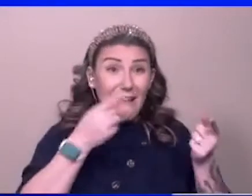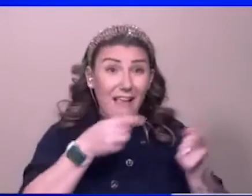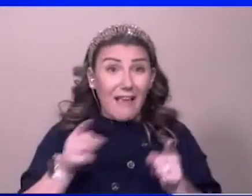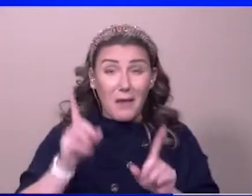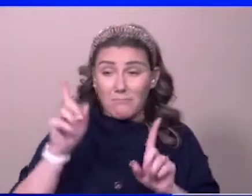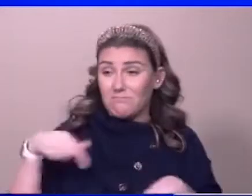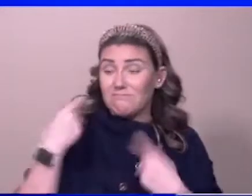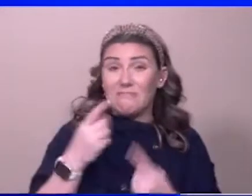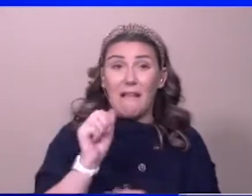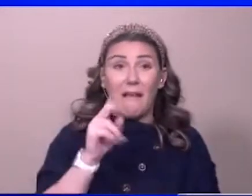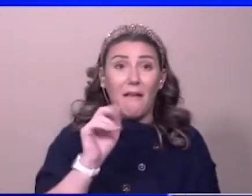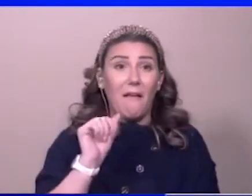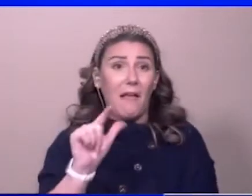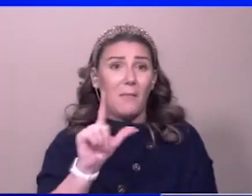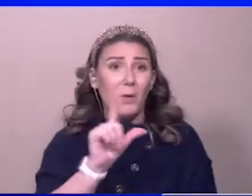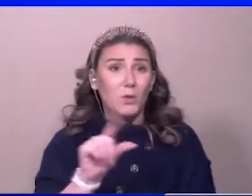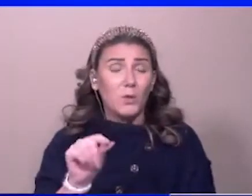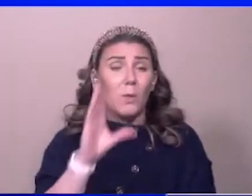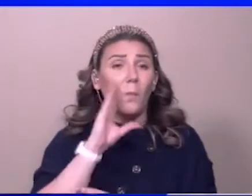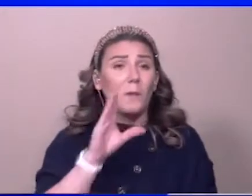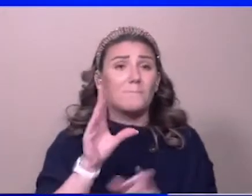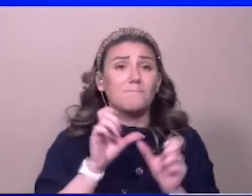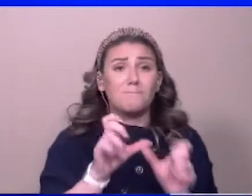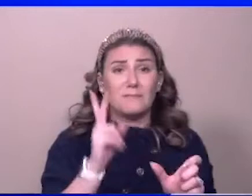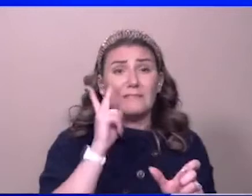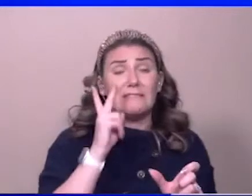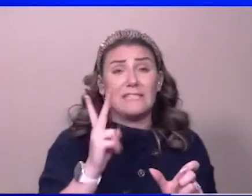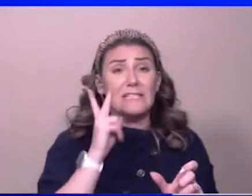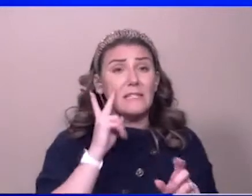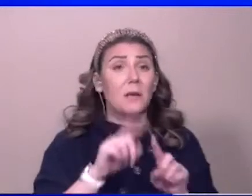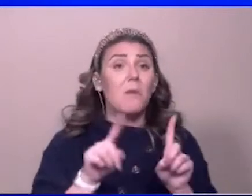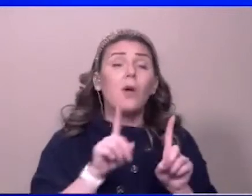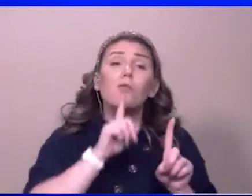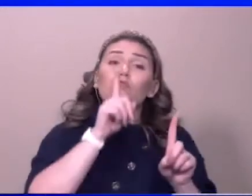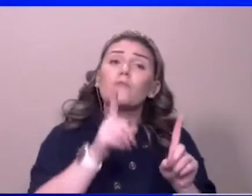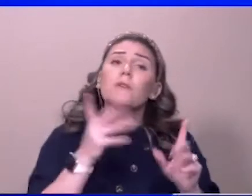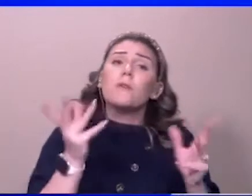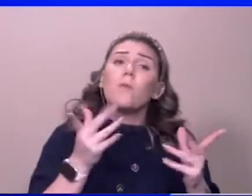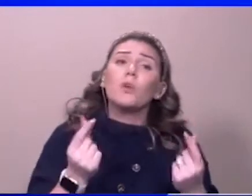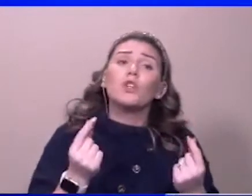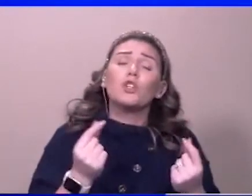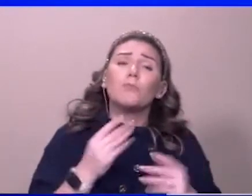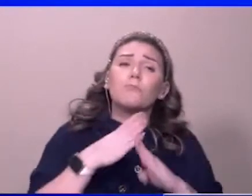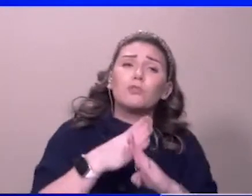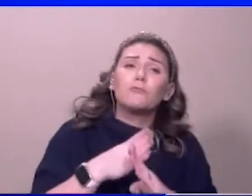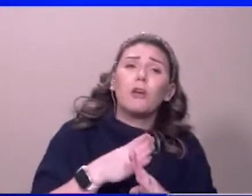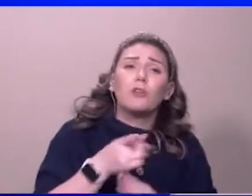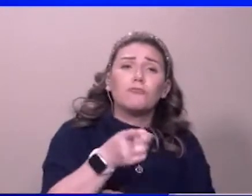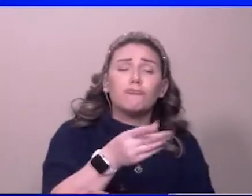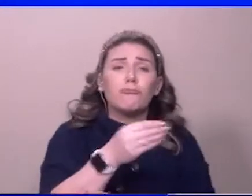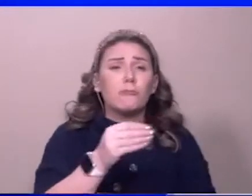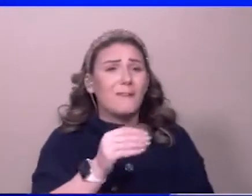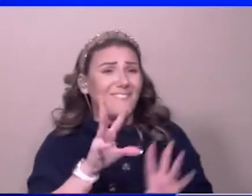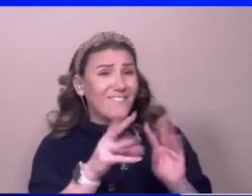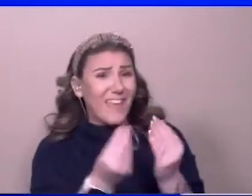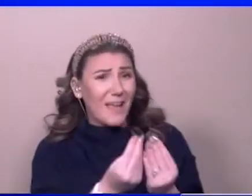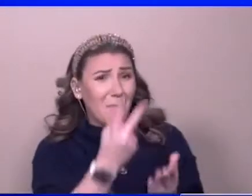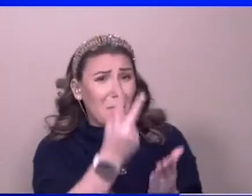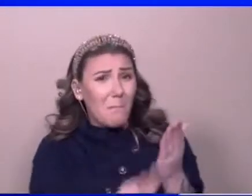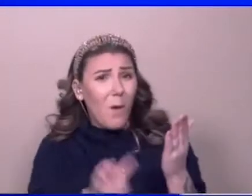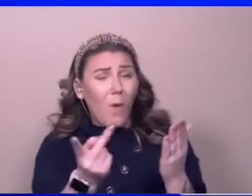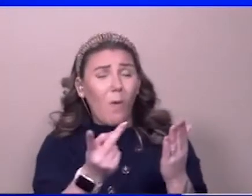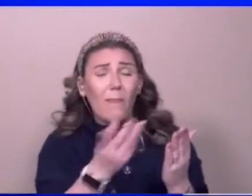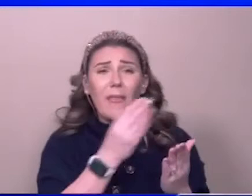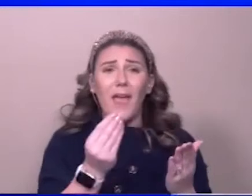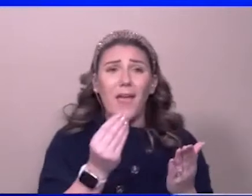of 2020. We will probably continue to see it, but what we really want to do is protect you and your family from having to come to the hospital or even seeking